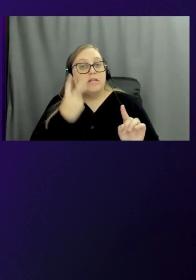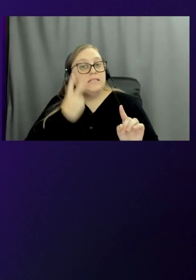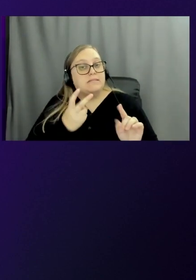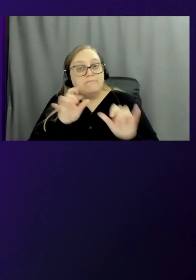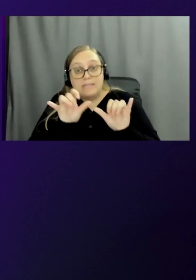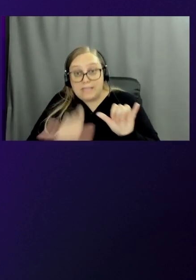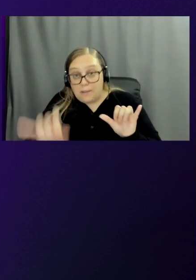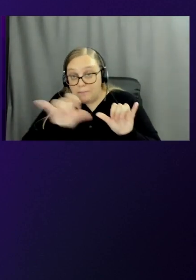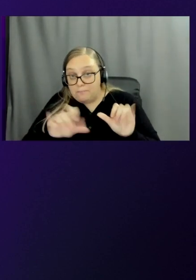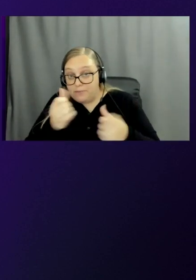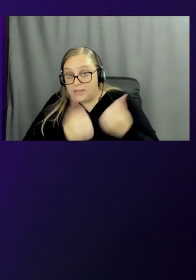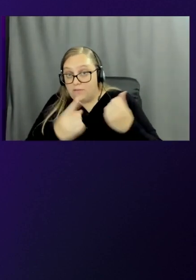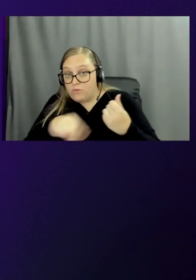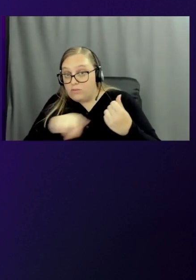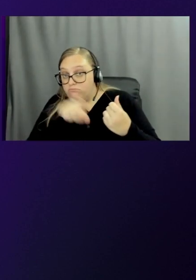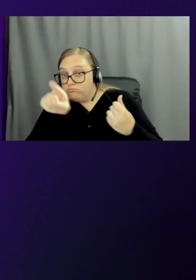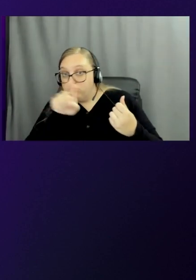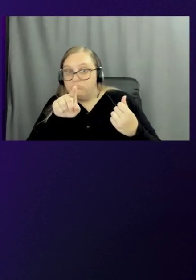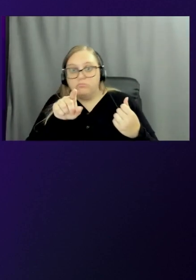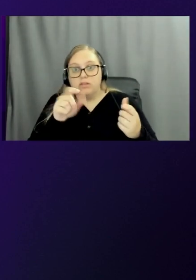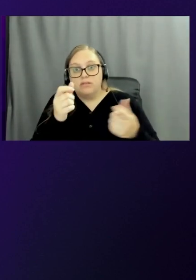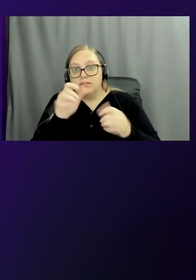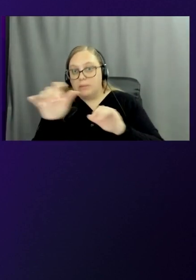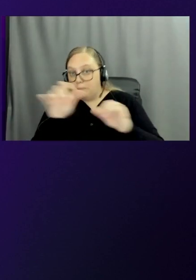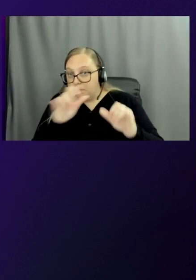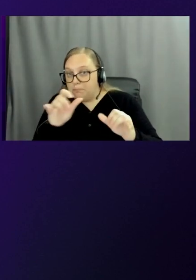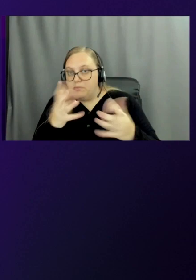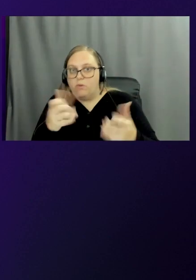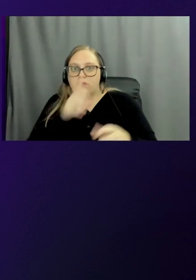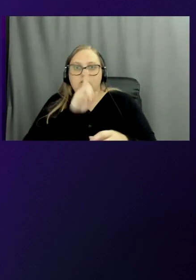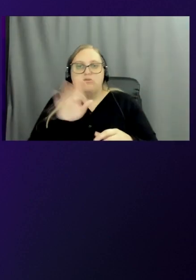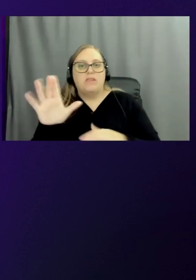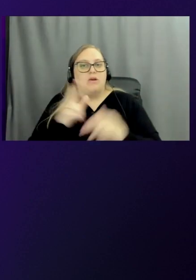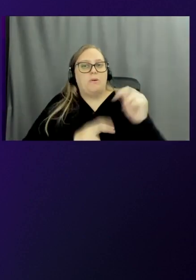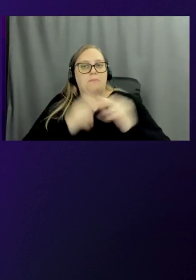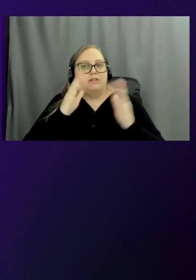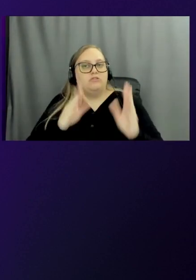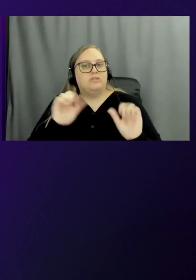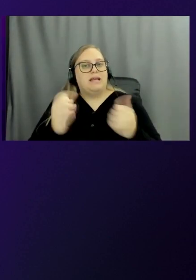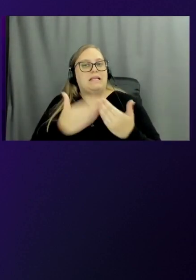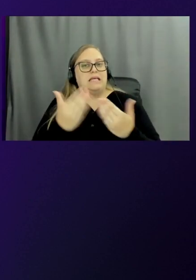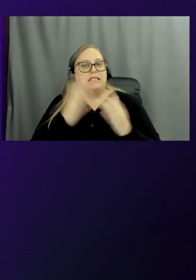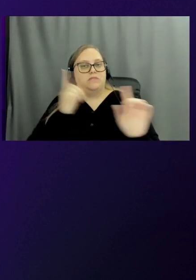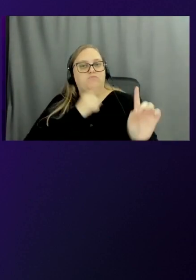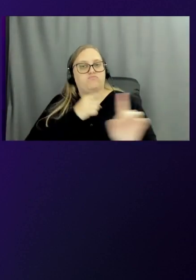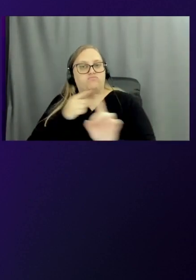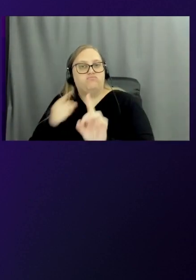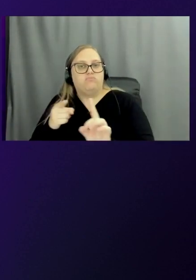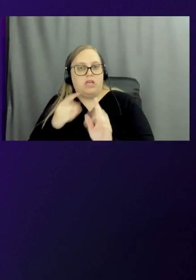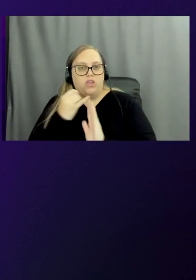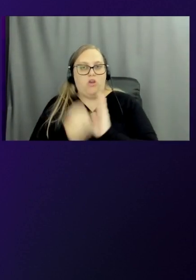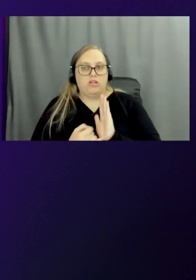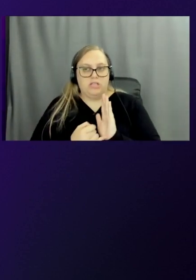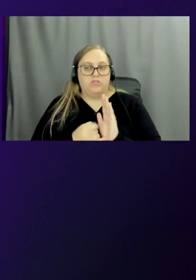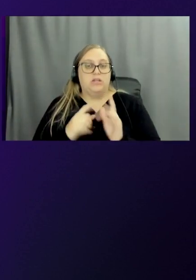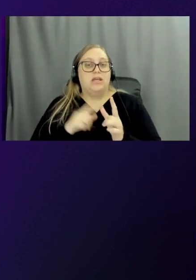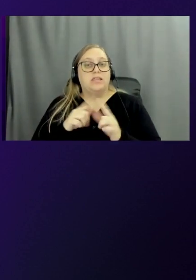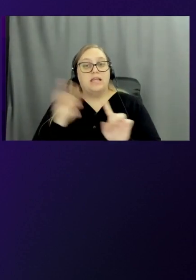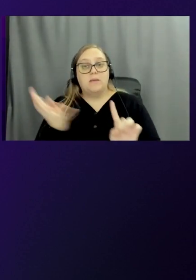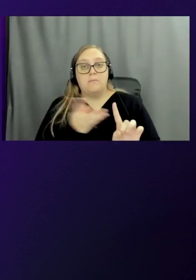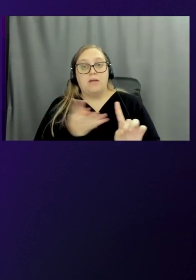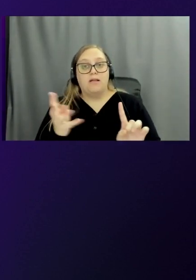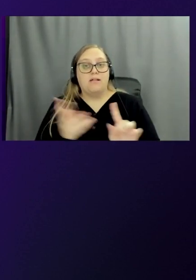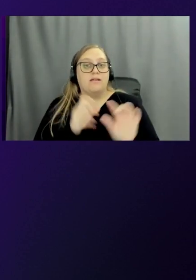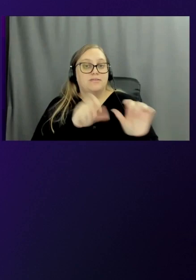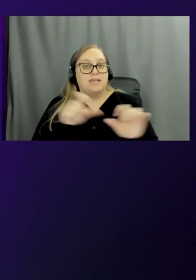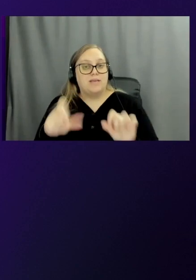had. And then they wanted to make sure their builders could easily target either architecture. So they expanded their CI/CD pipelines to be able to build and test artifacts for not